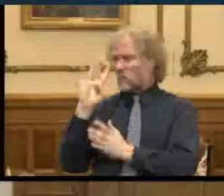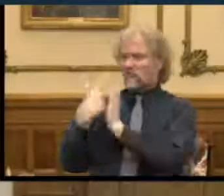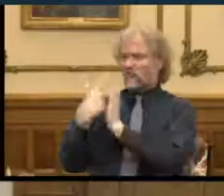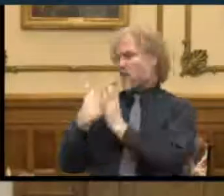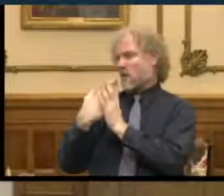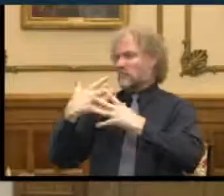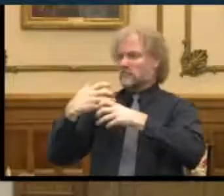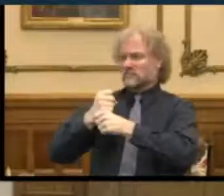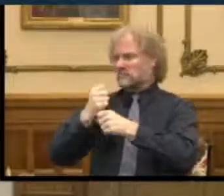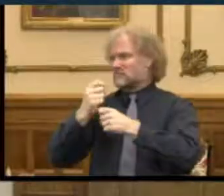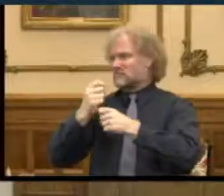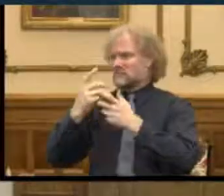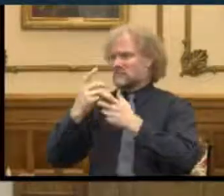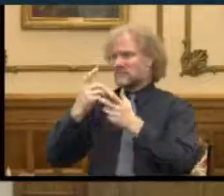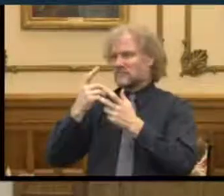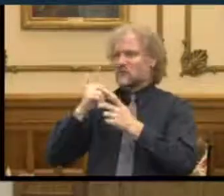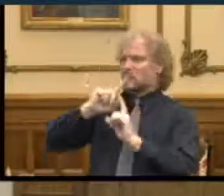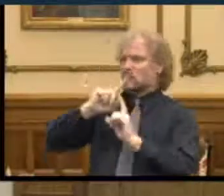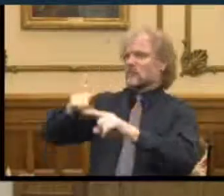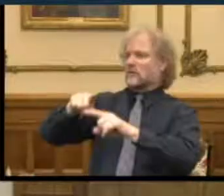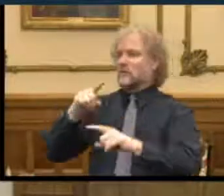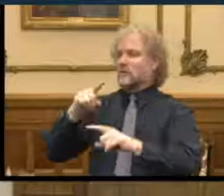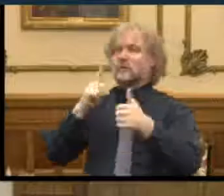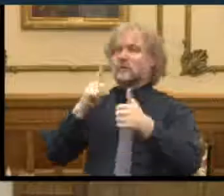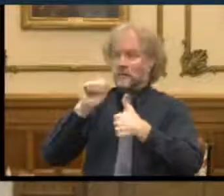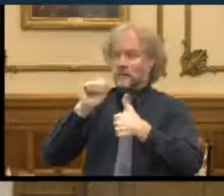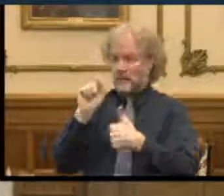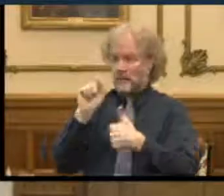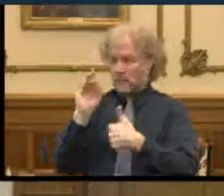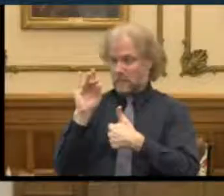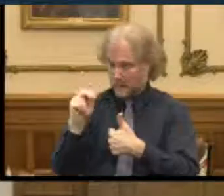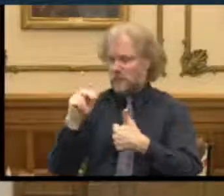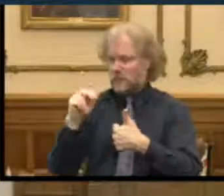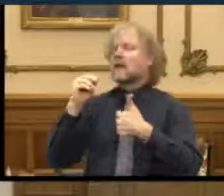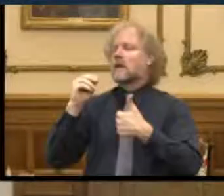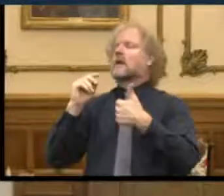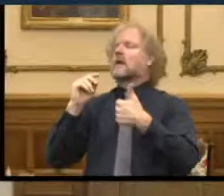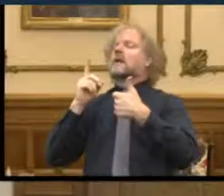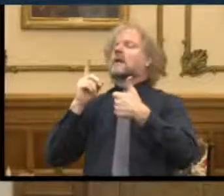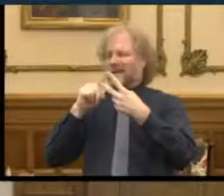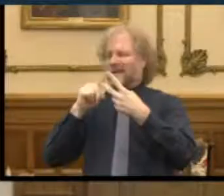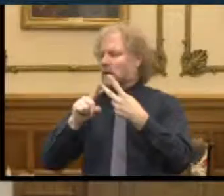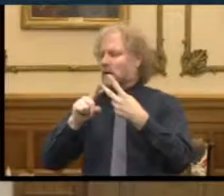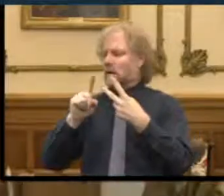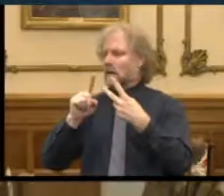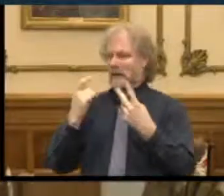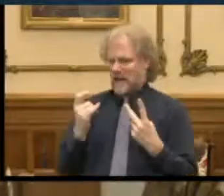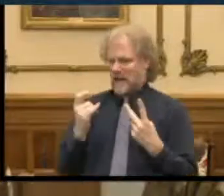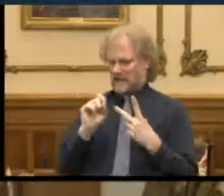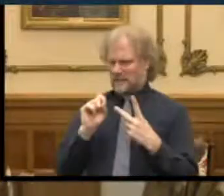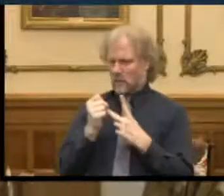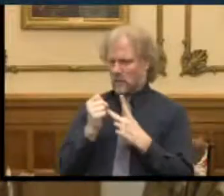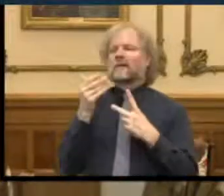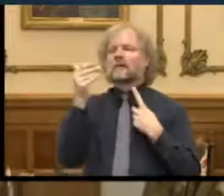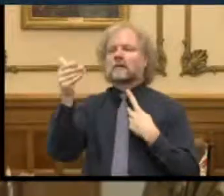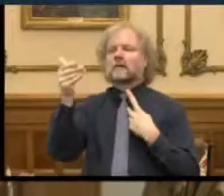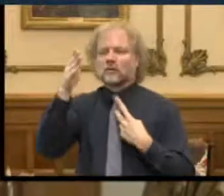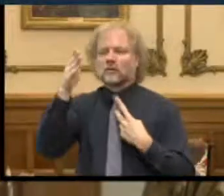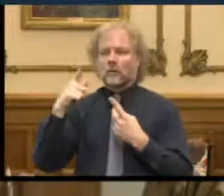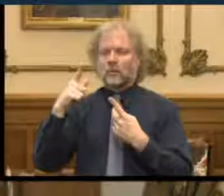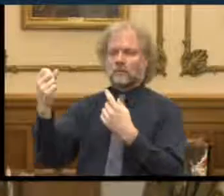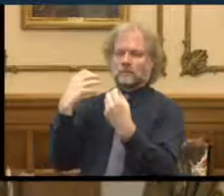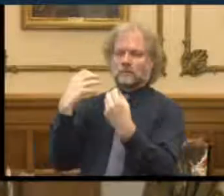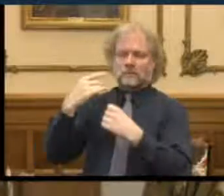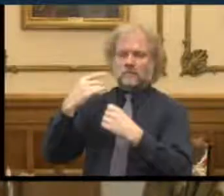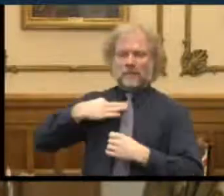later reaction to, one, the administration, and two, where we are and where we may need to be in the future as well as the applications are